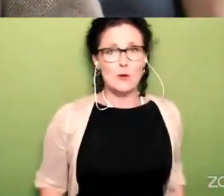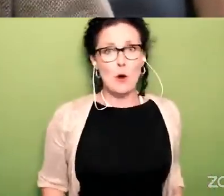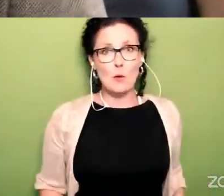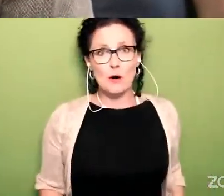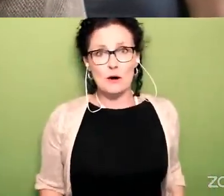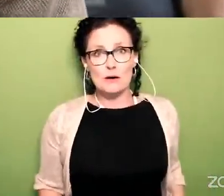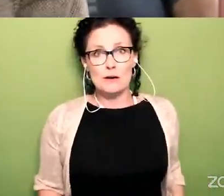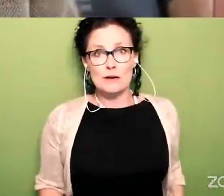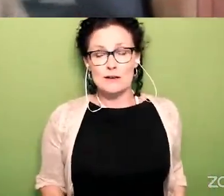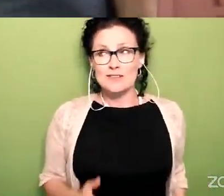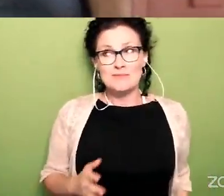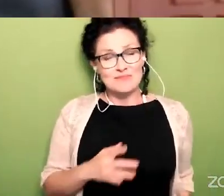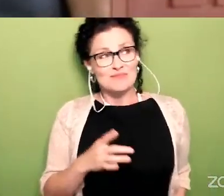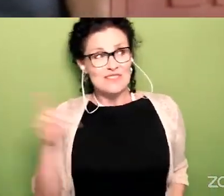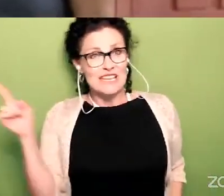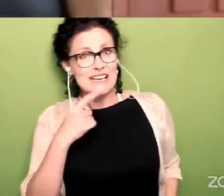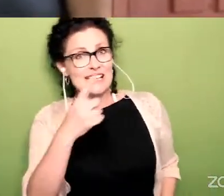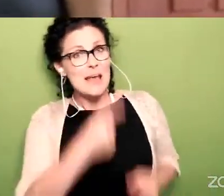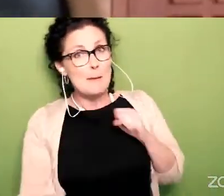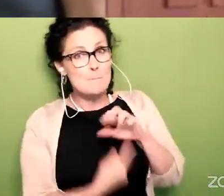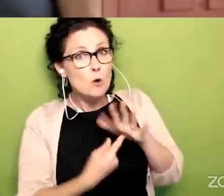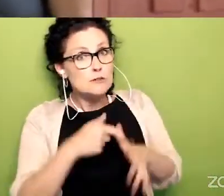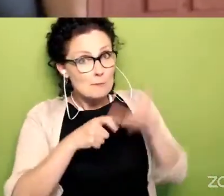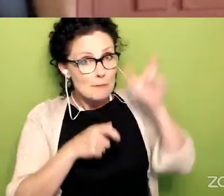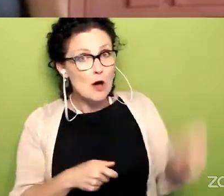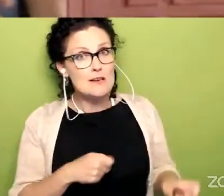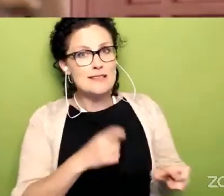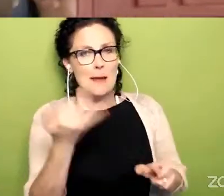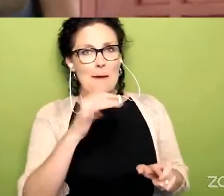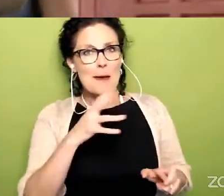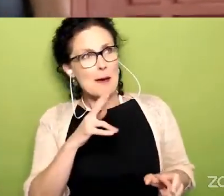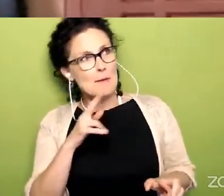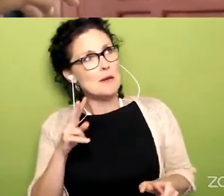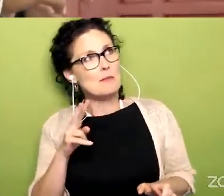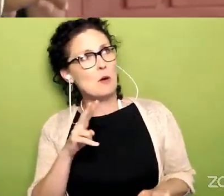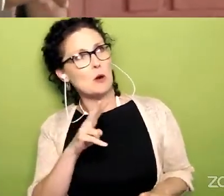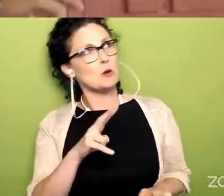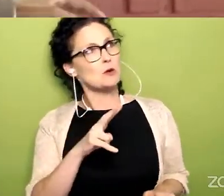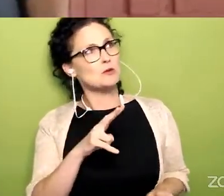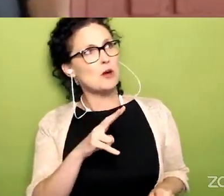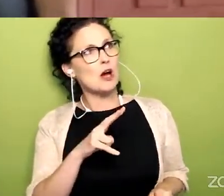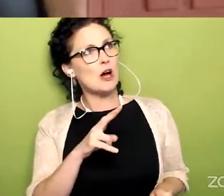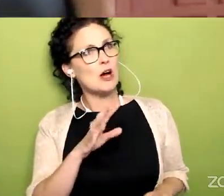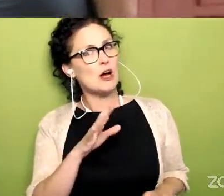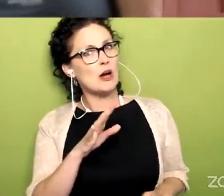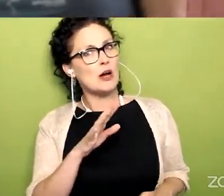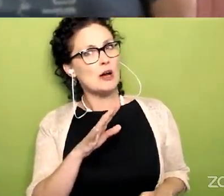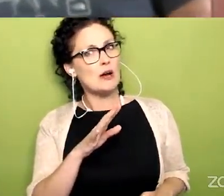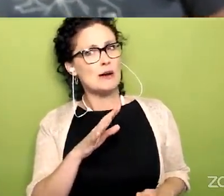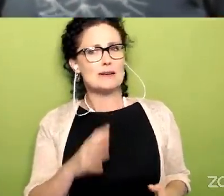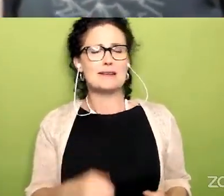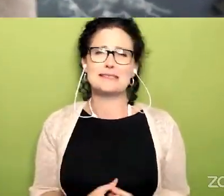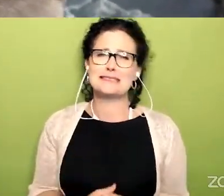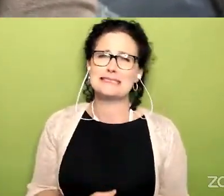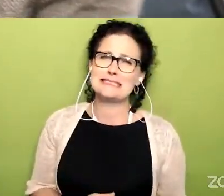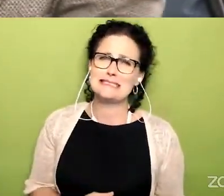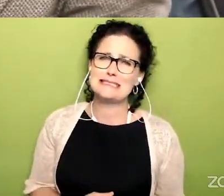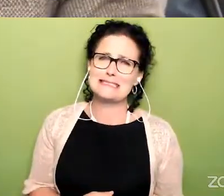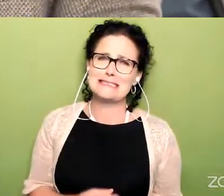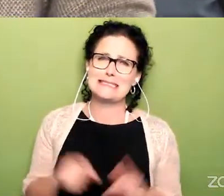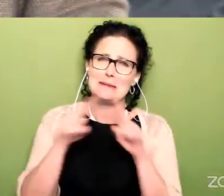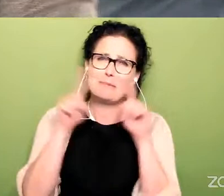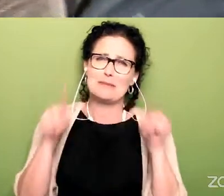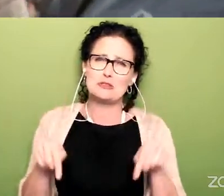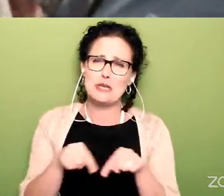There is a picture. She is on a horse. Naked on a horse. I didn't look, Mandeep.